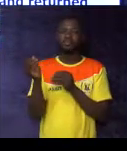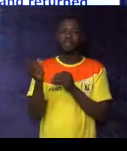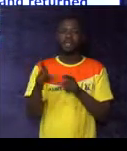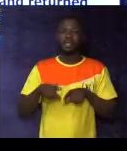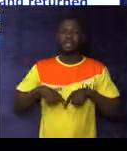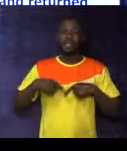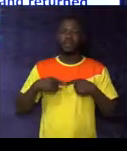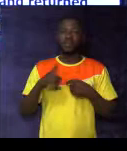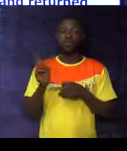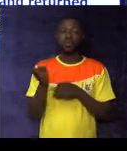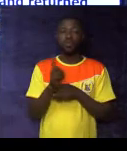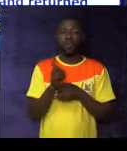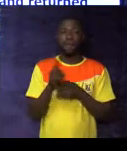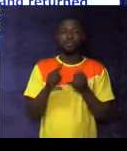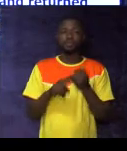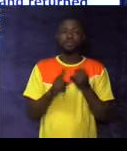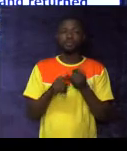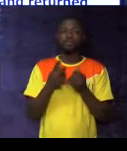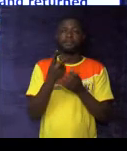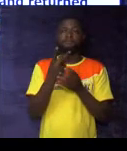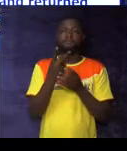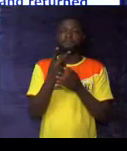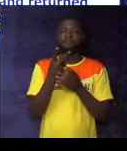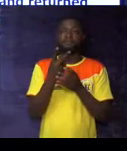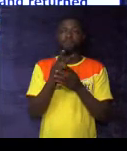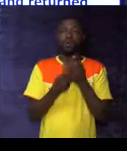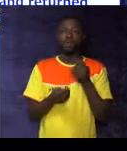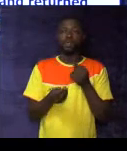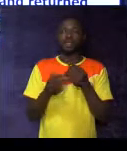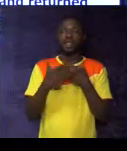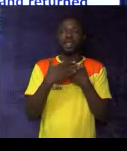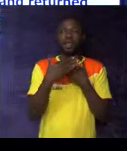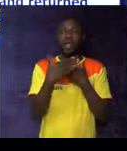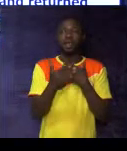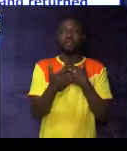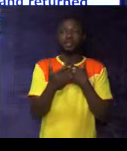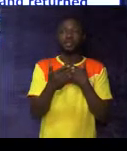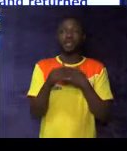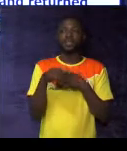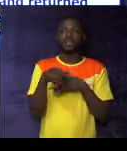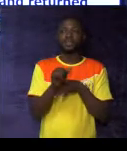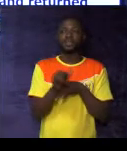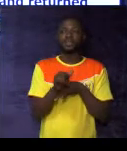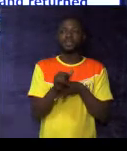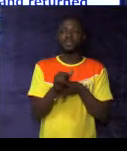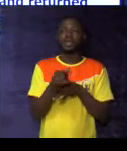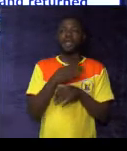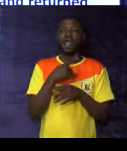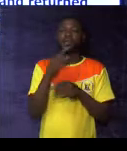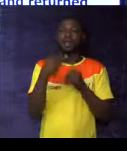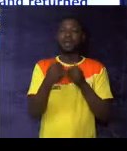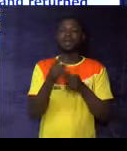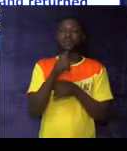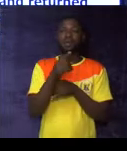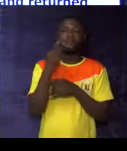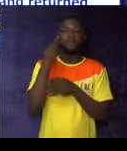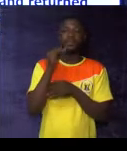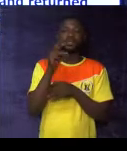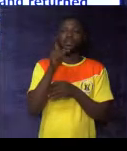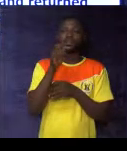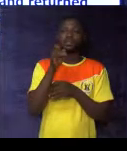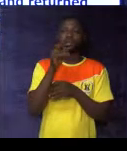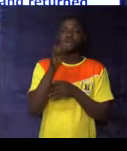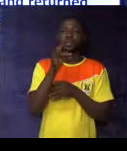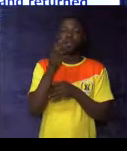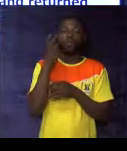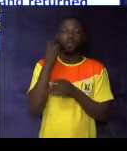had lived. Where? Both. After. Yet. And the last